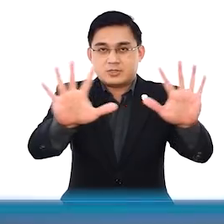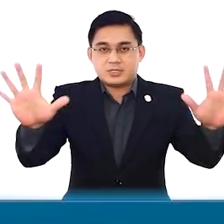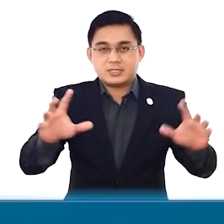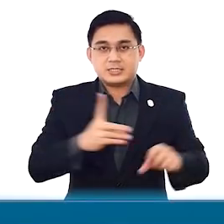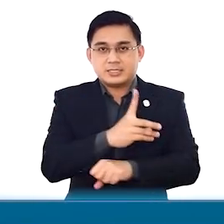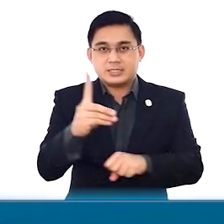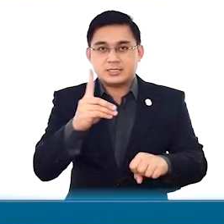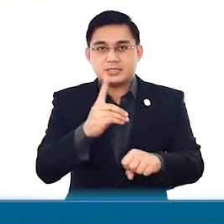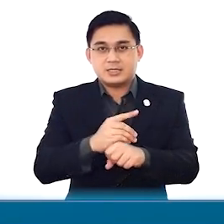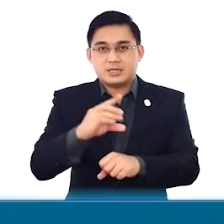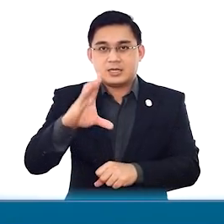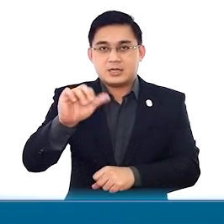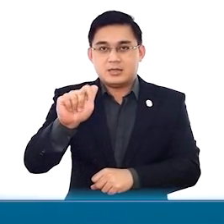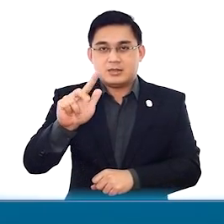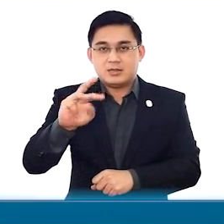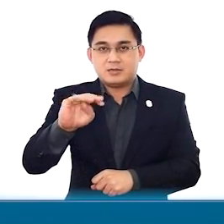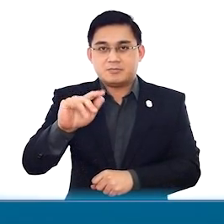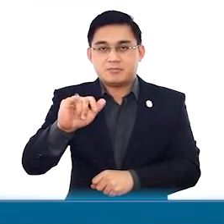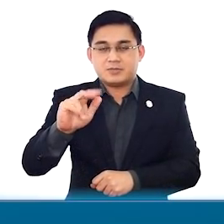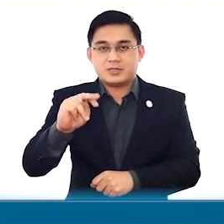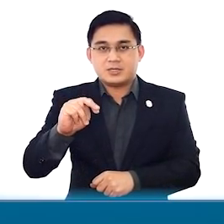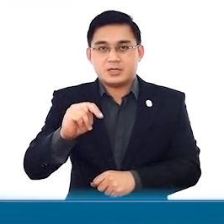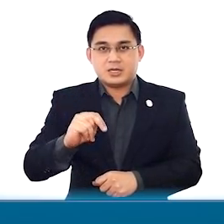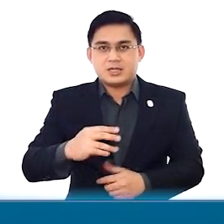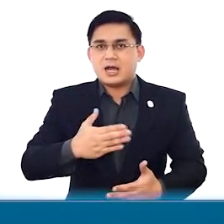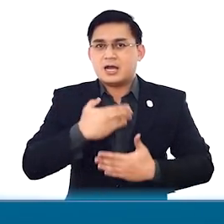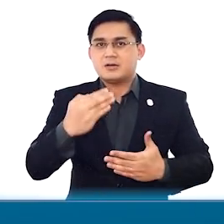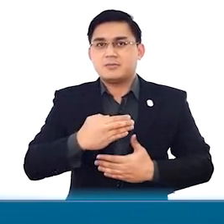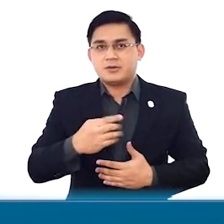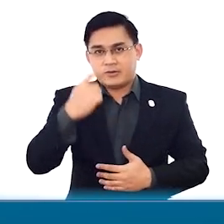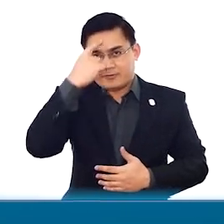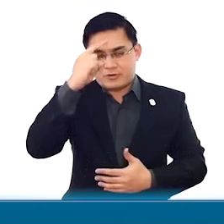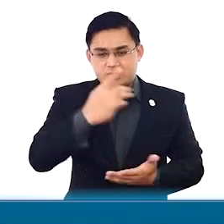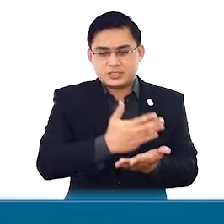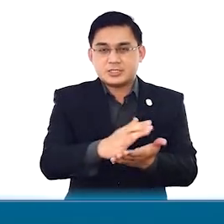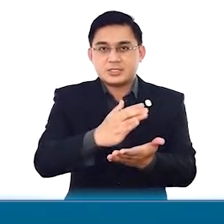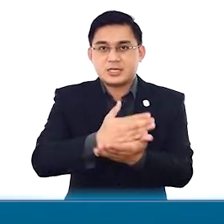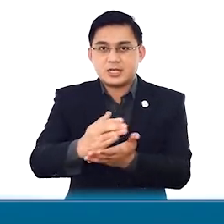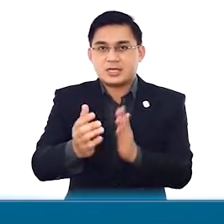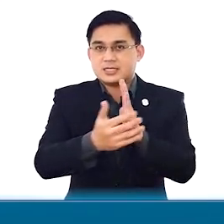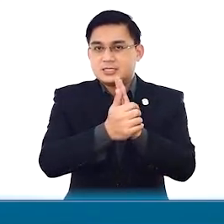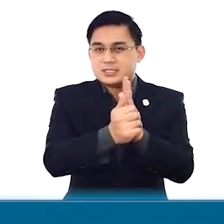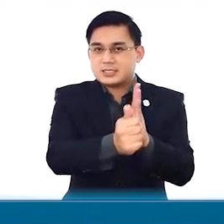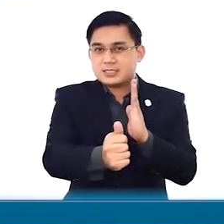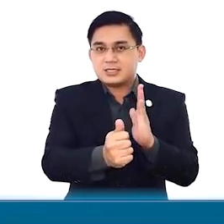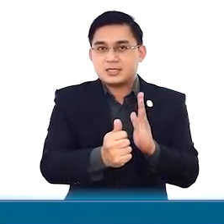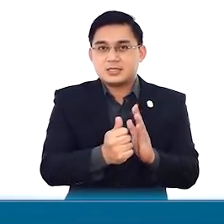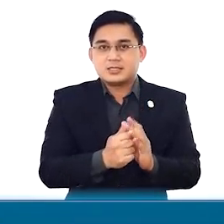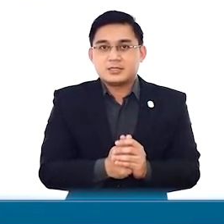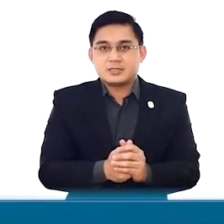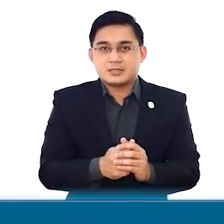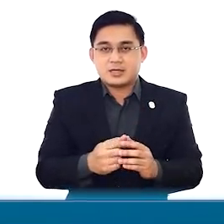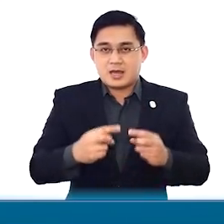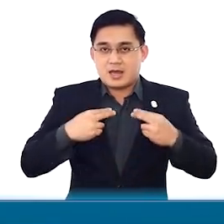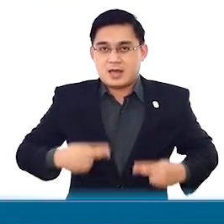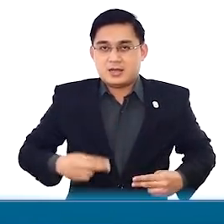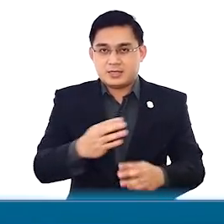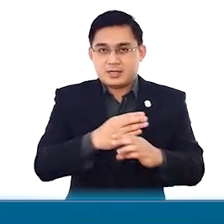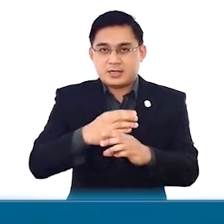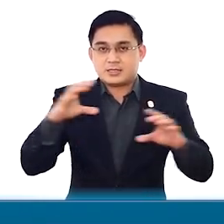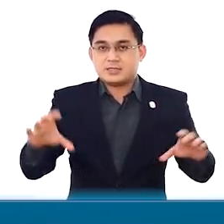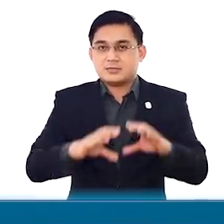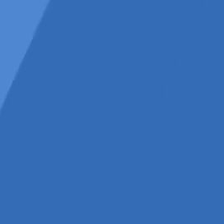Frontliners in the district of Calamian were grateful for the chance to share their expertise in a healthcare